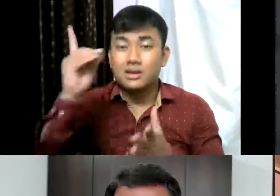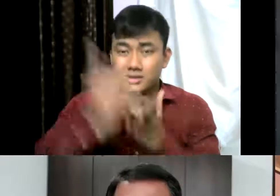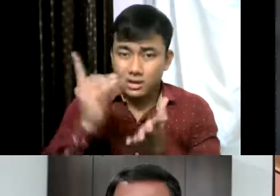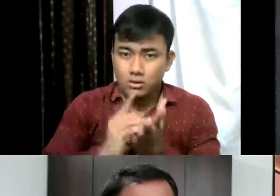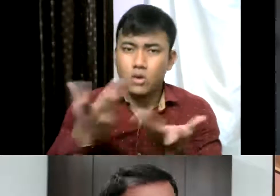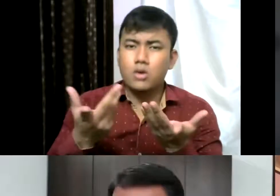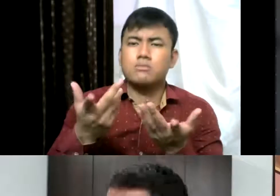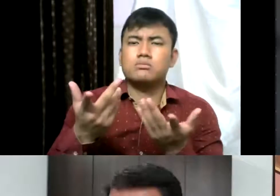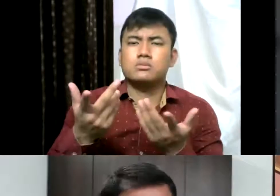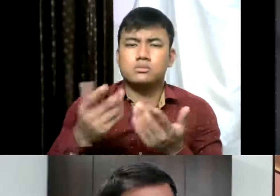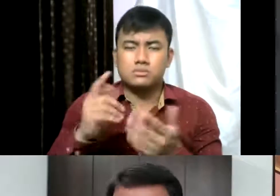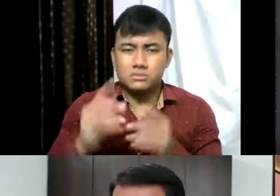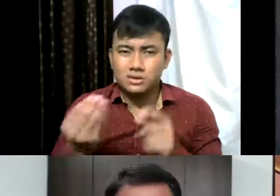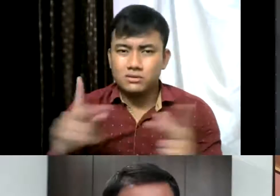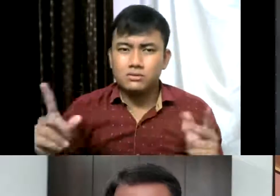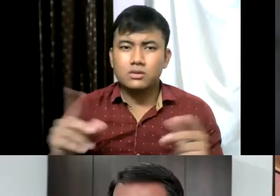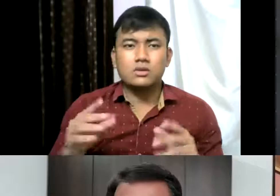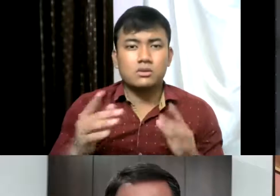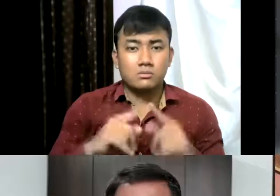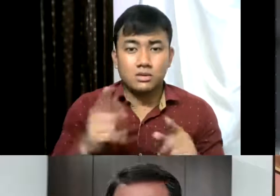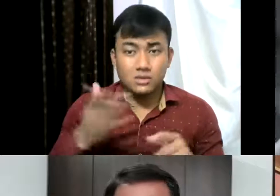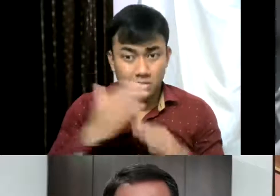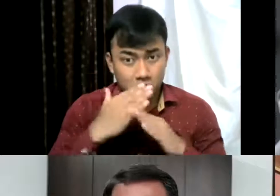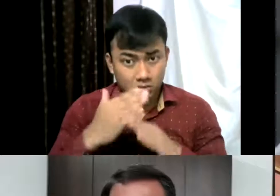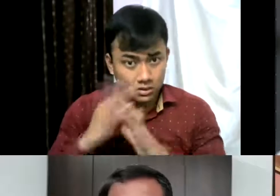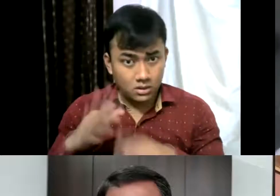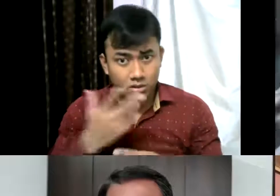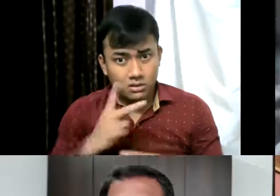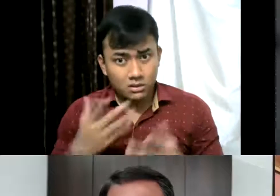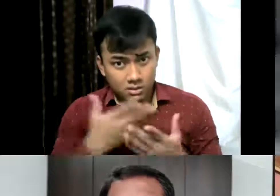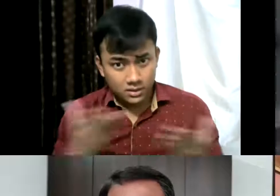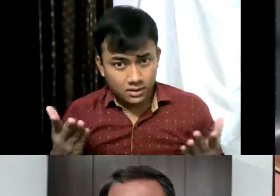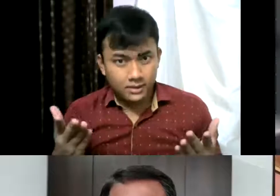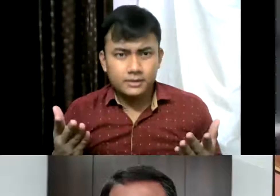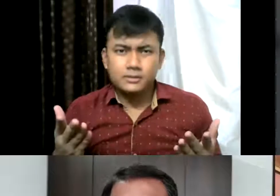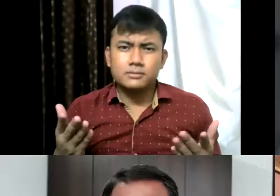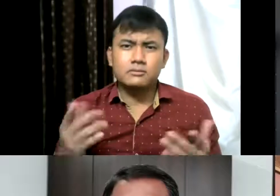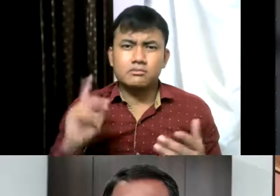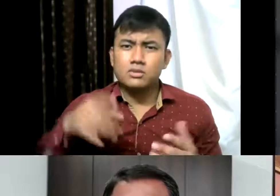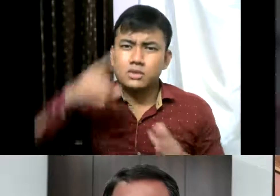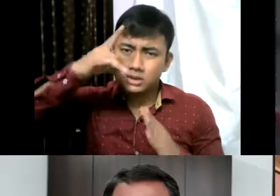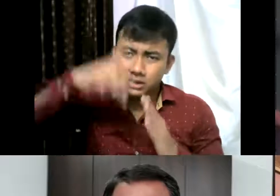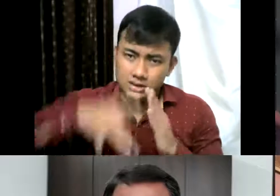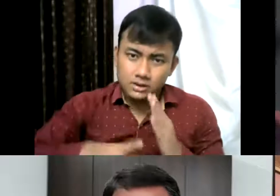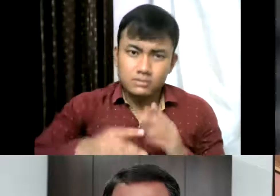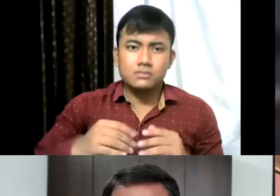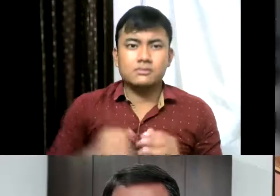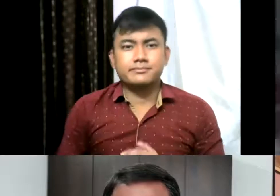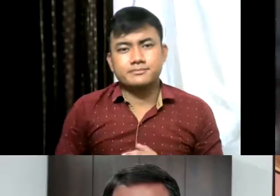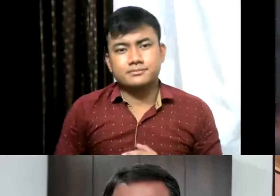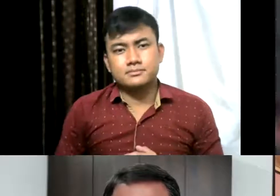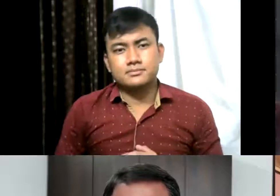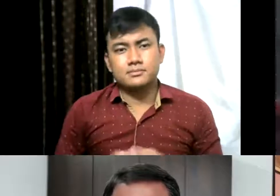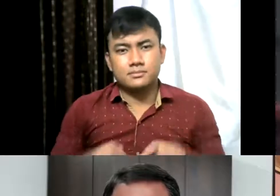not security, because you're not understanding or acknowledging or addressing the core issues. You're treating the symptoms. Kind of like